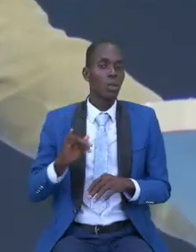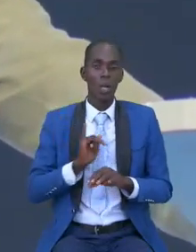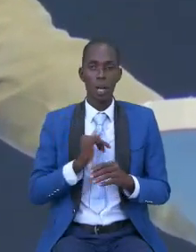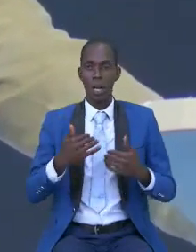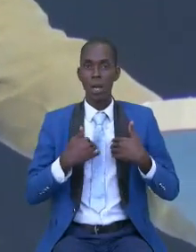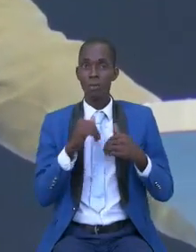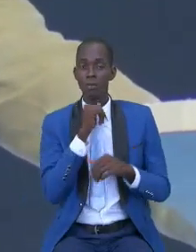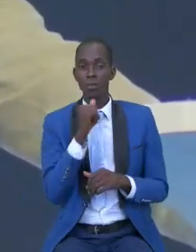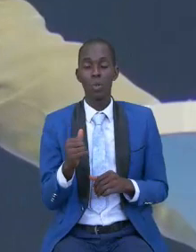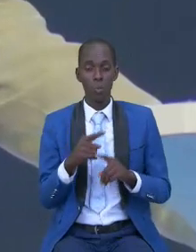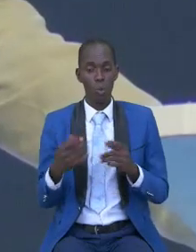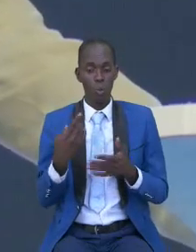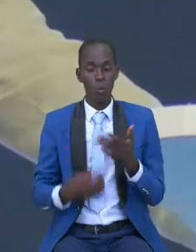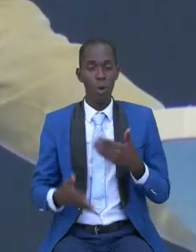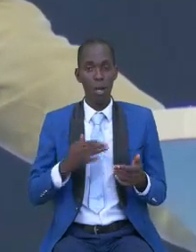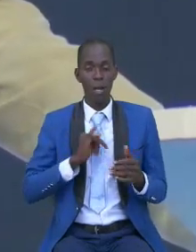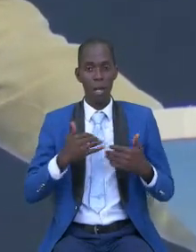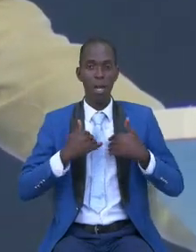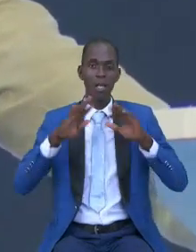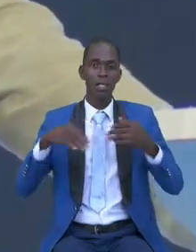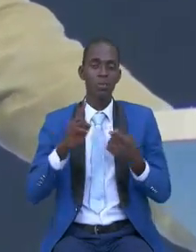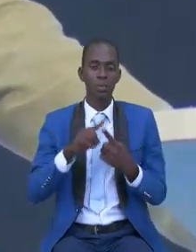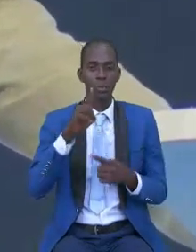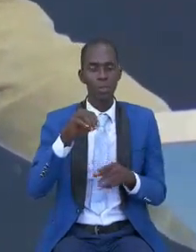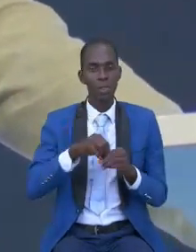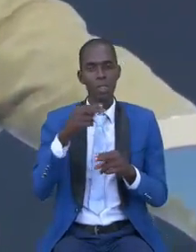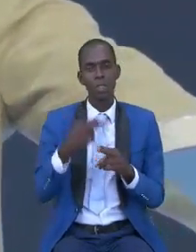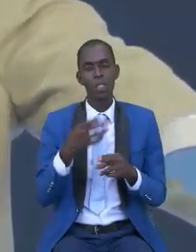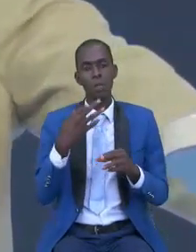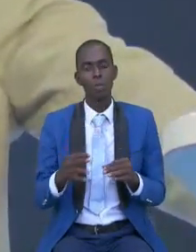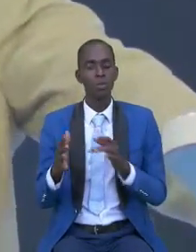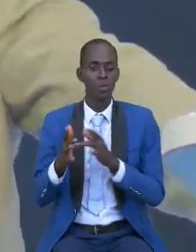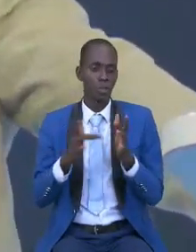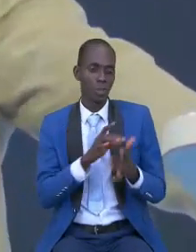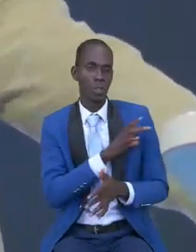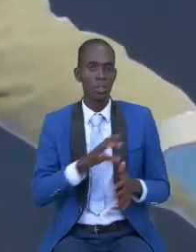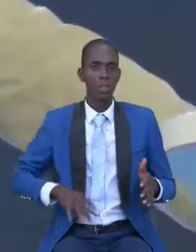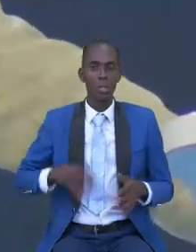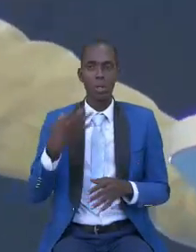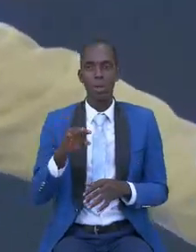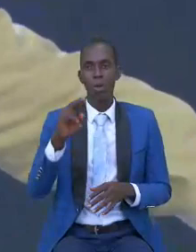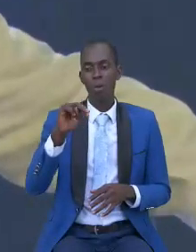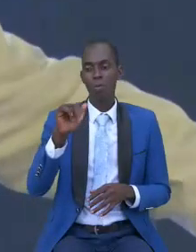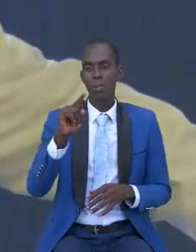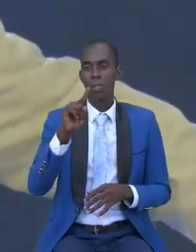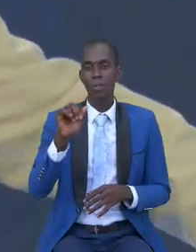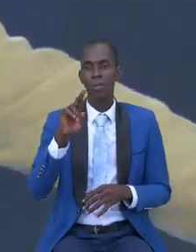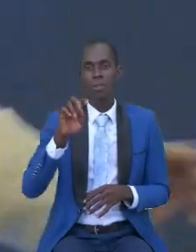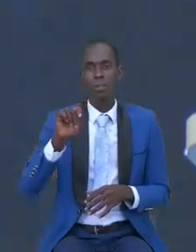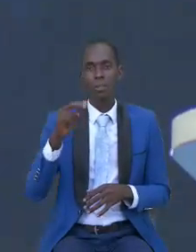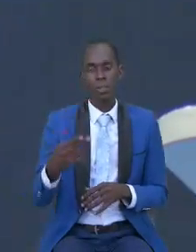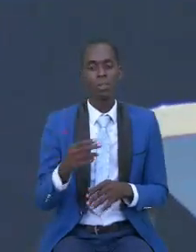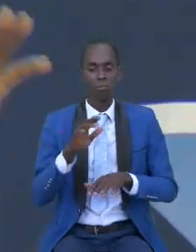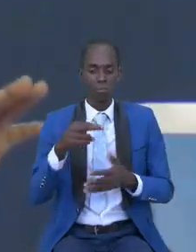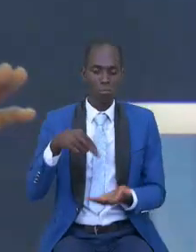I give unto you. In the name of Jesus Christ of Nazareth, rise up and